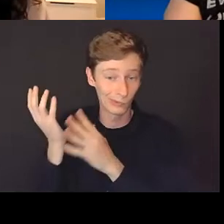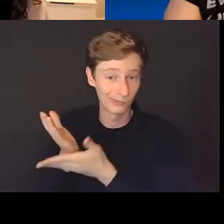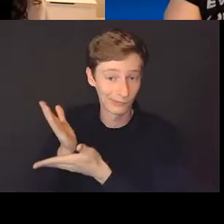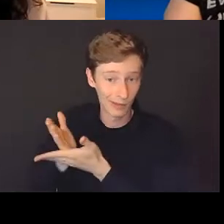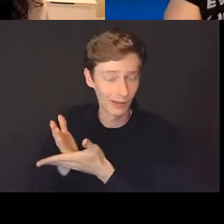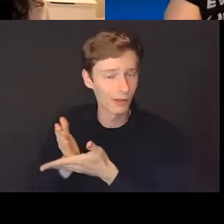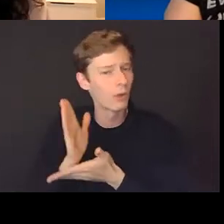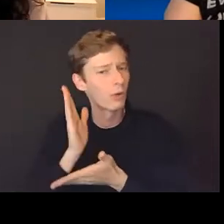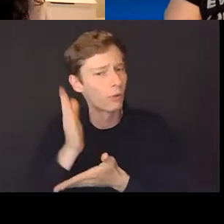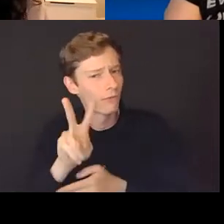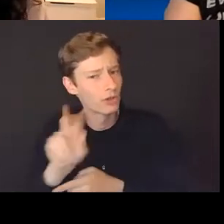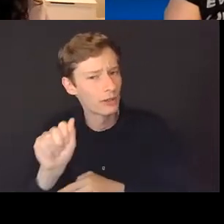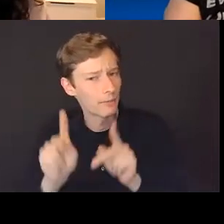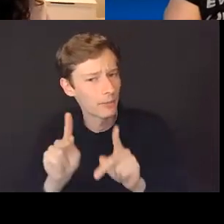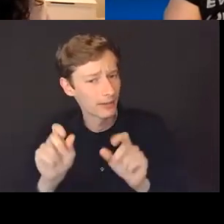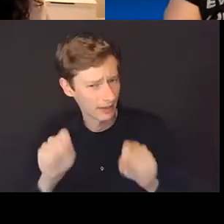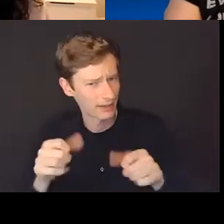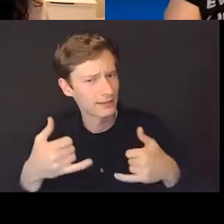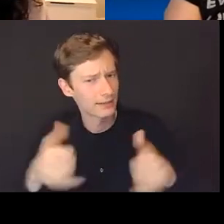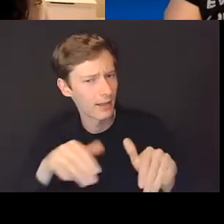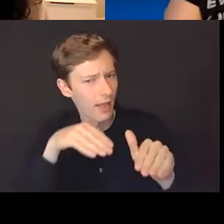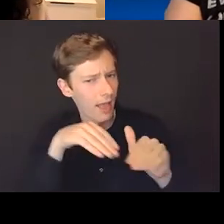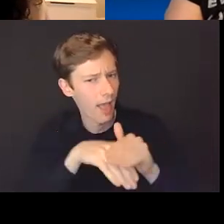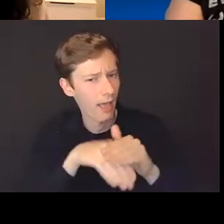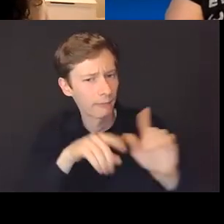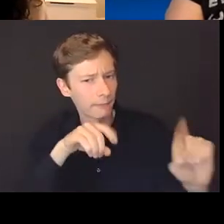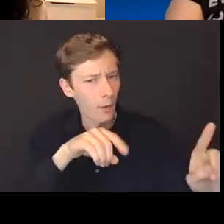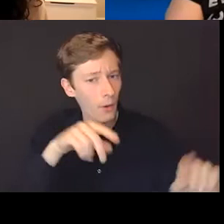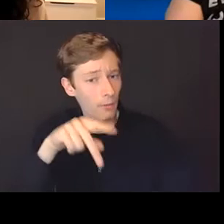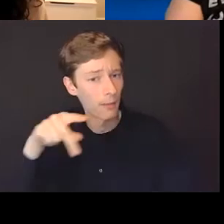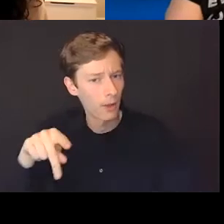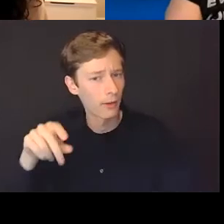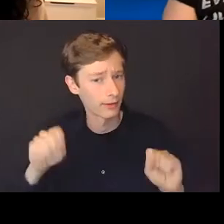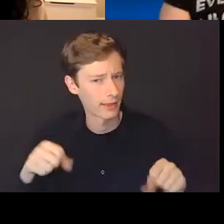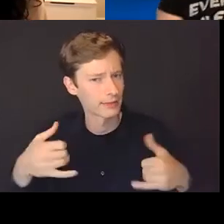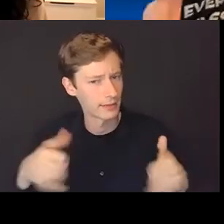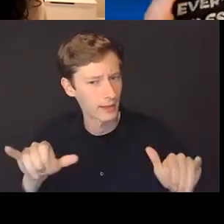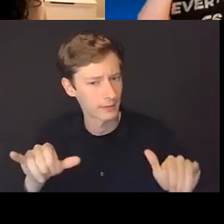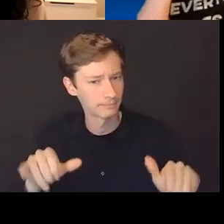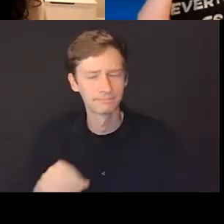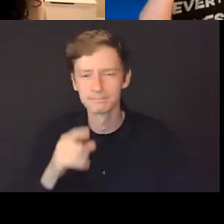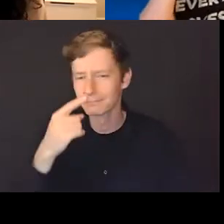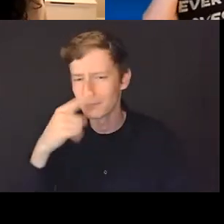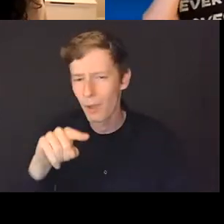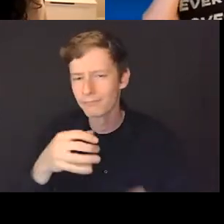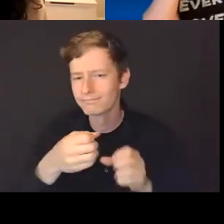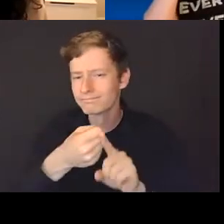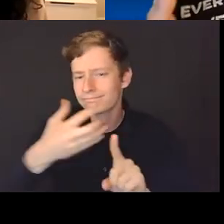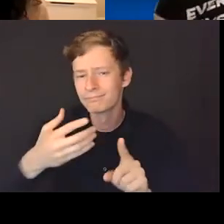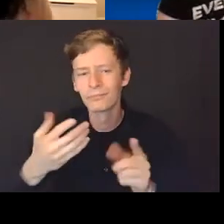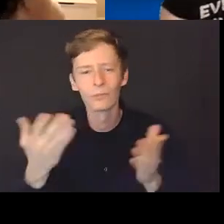Parenthood's resources? And could you please tell us what you expect in the next year? Yes, thank you so much for that